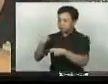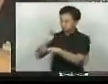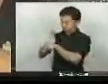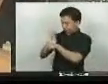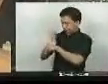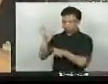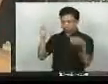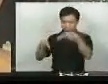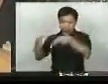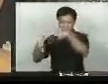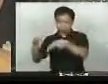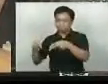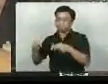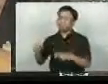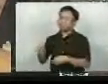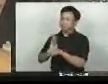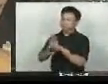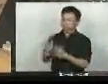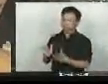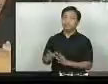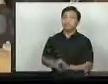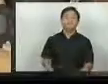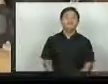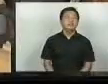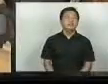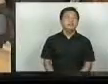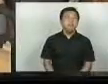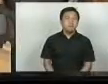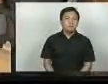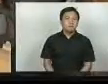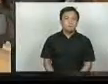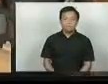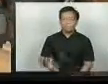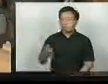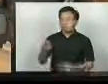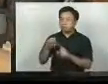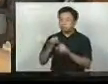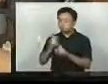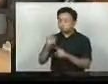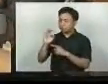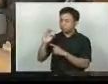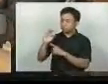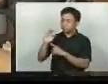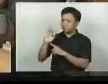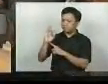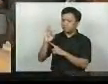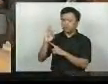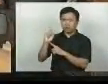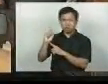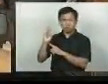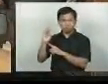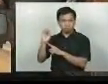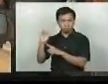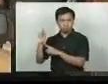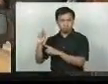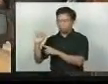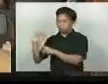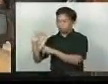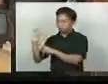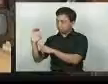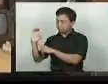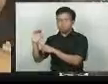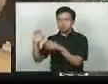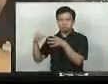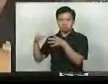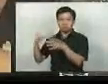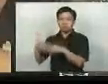every field. So, coming from the Fastbooks Inc., where we help the business